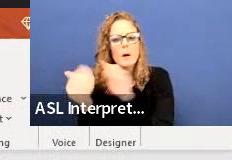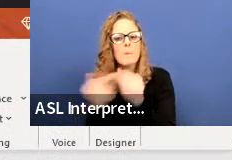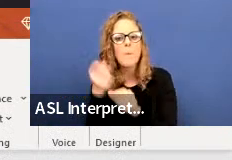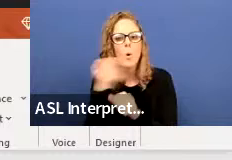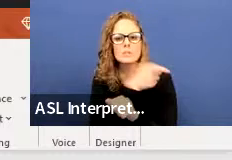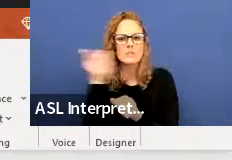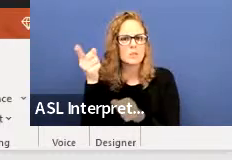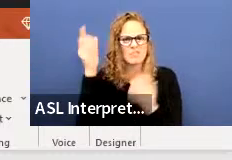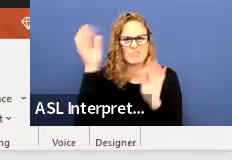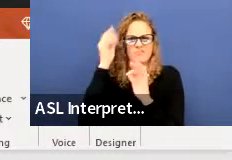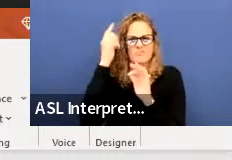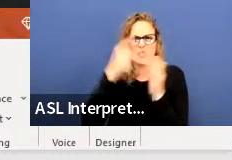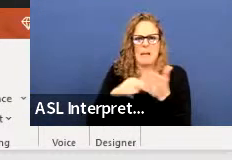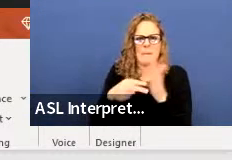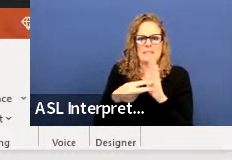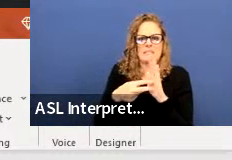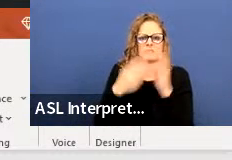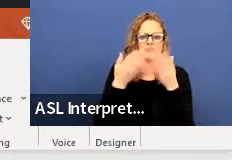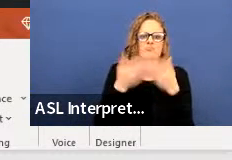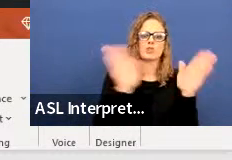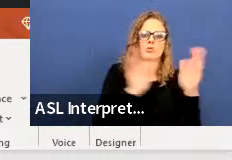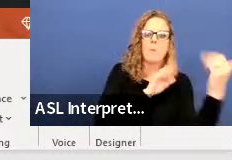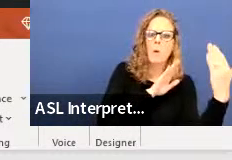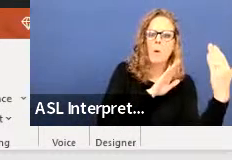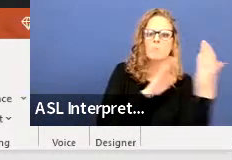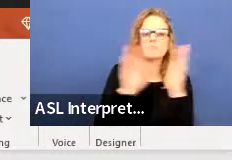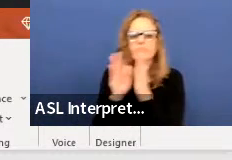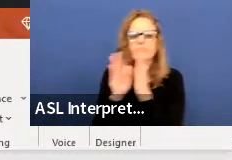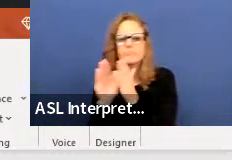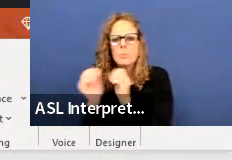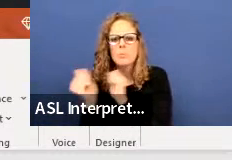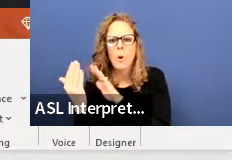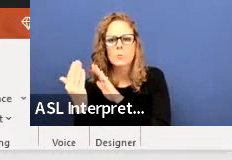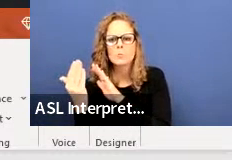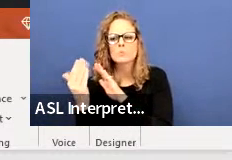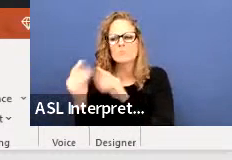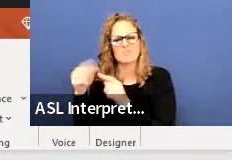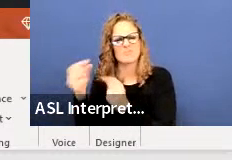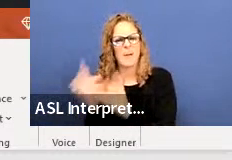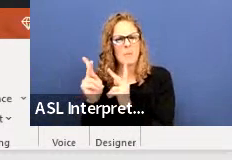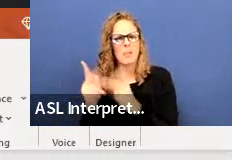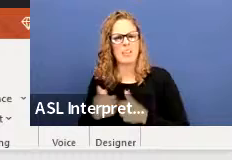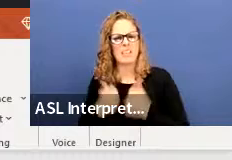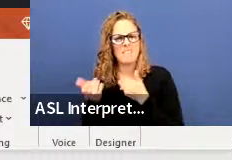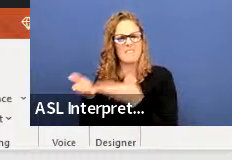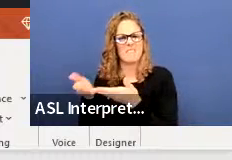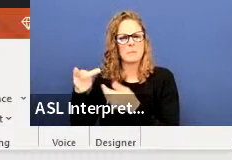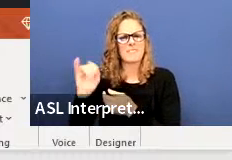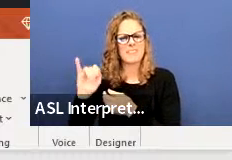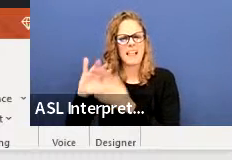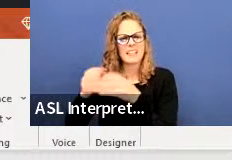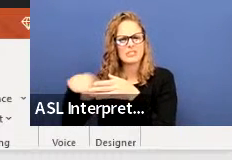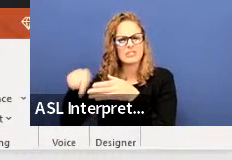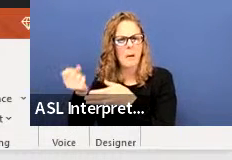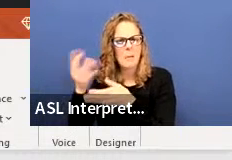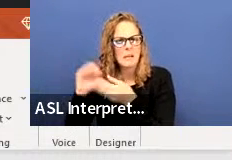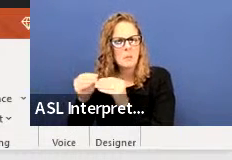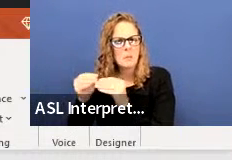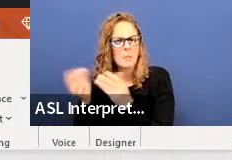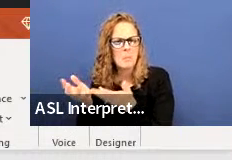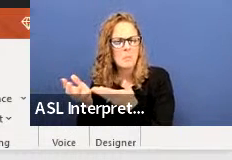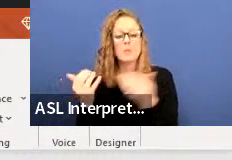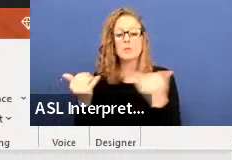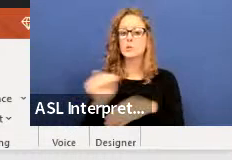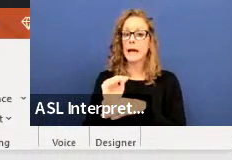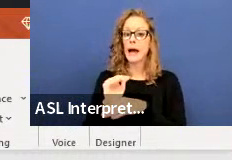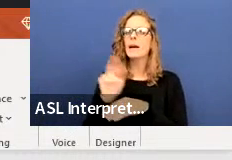in terms of what is the number of population are we talking about? So we have a unique approach tonight. So